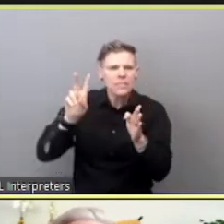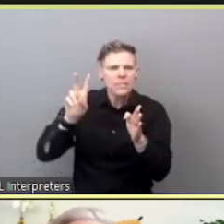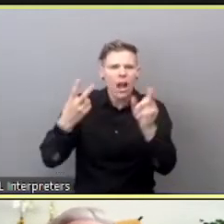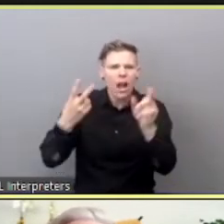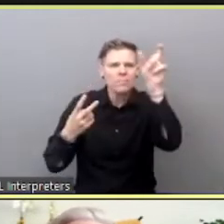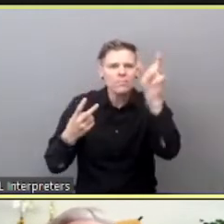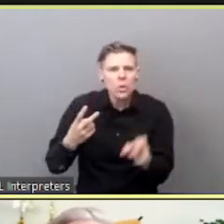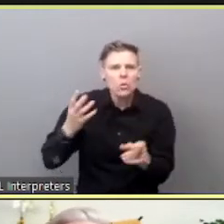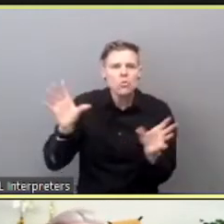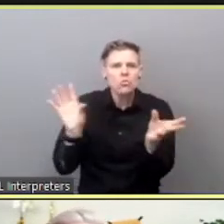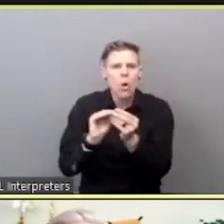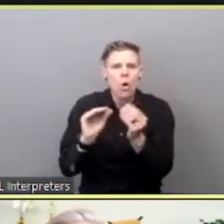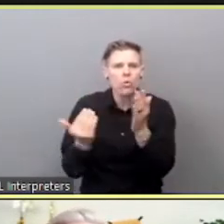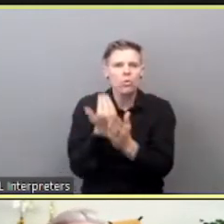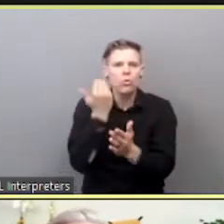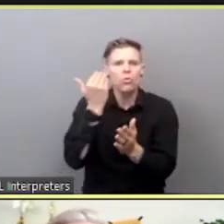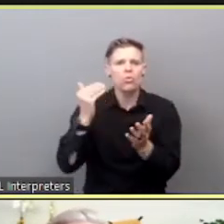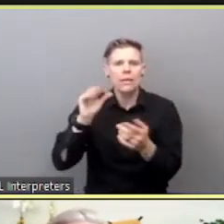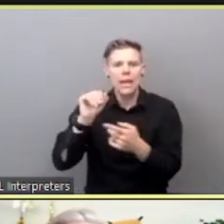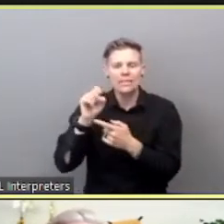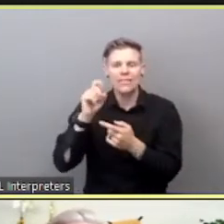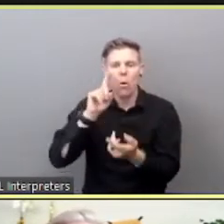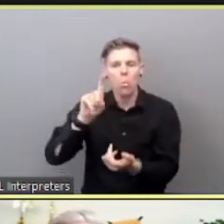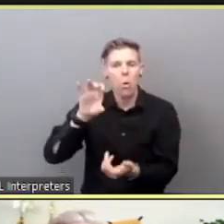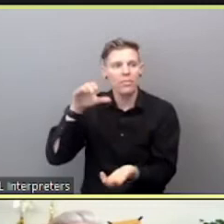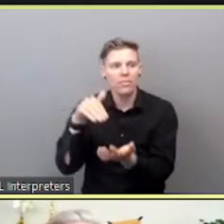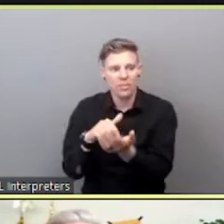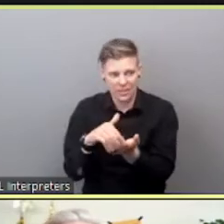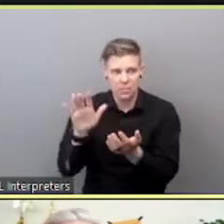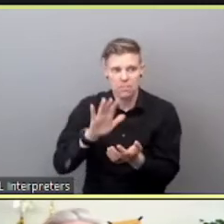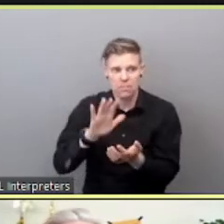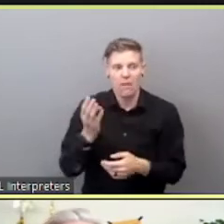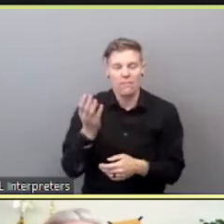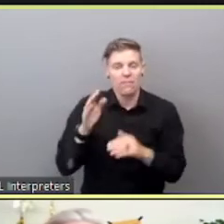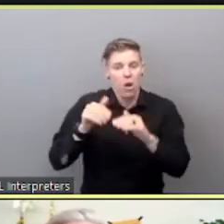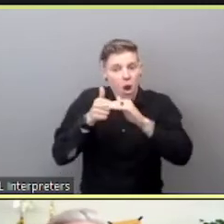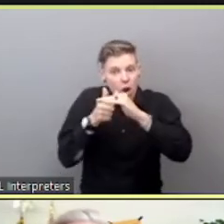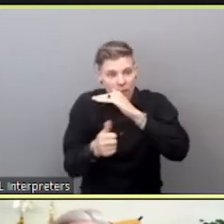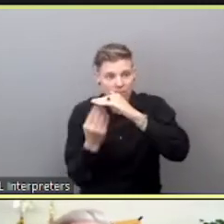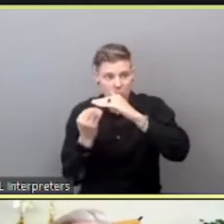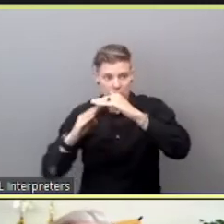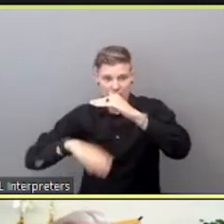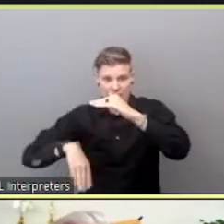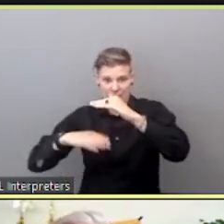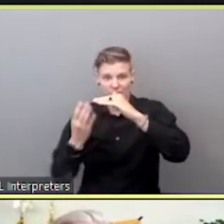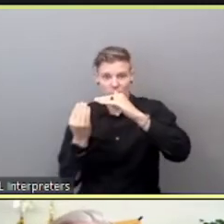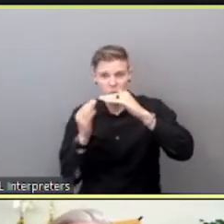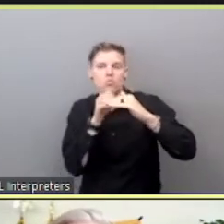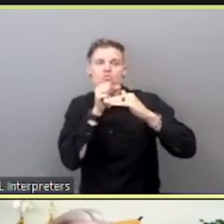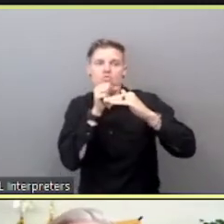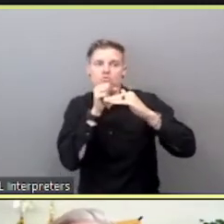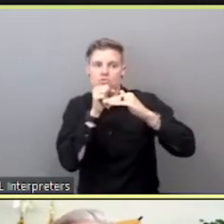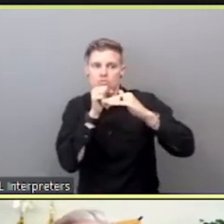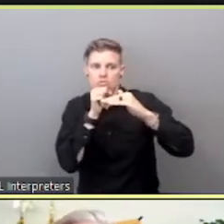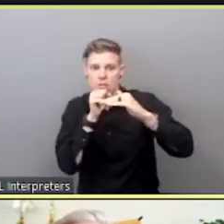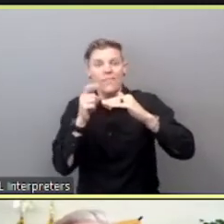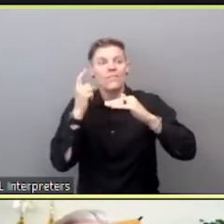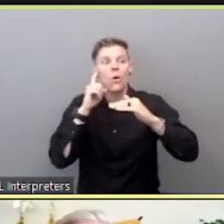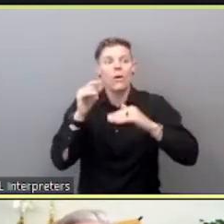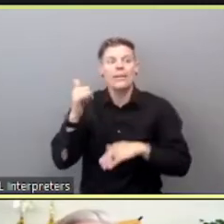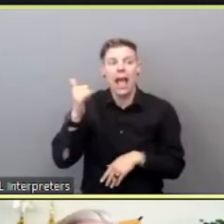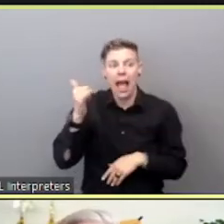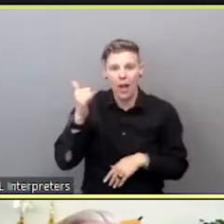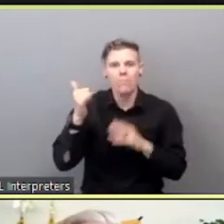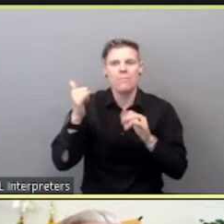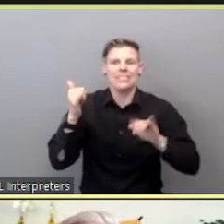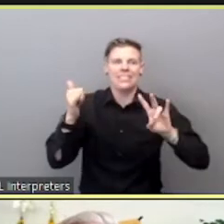below 14 to turn orange, and in the 7 or 8 range to turn yellow. And so we are a